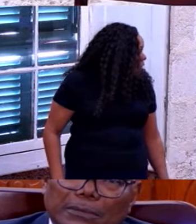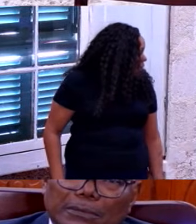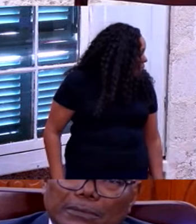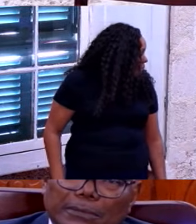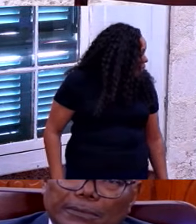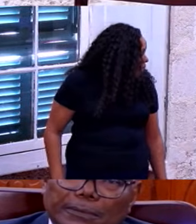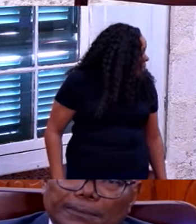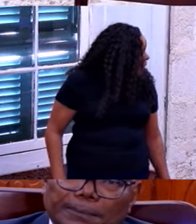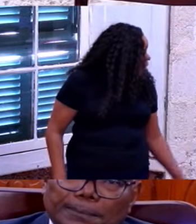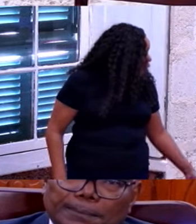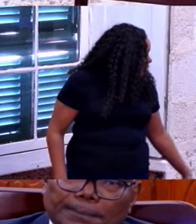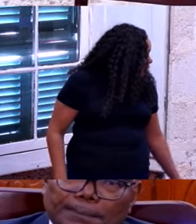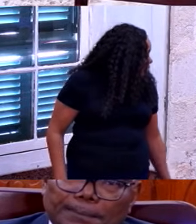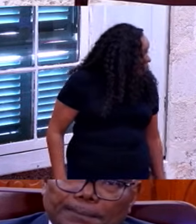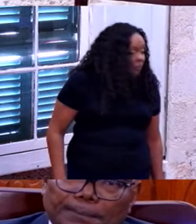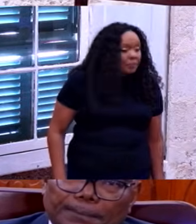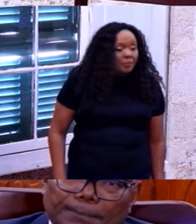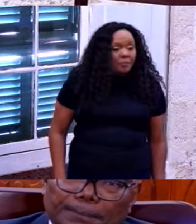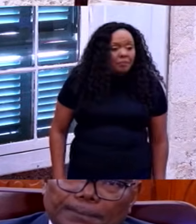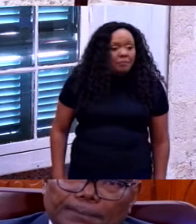to see you in their